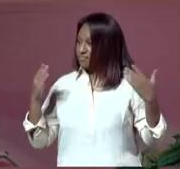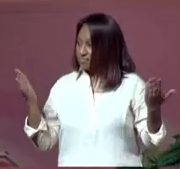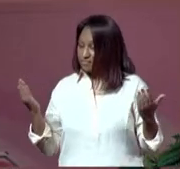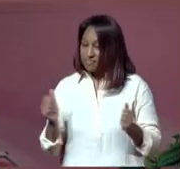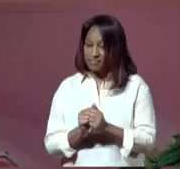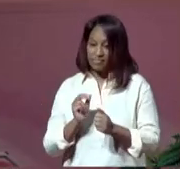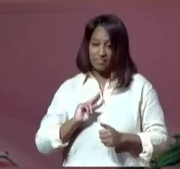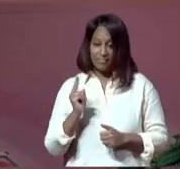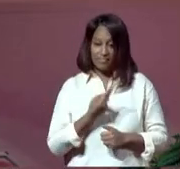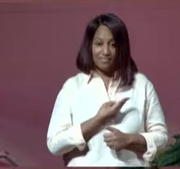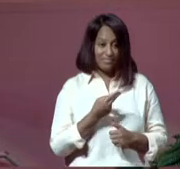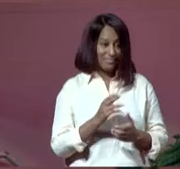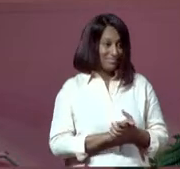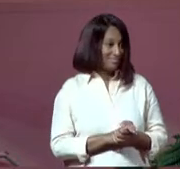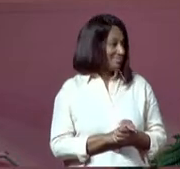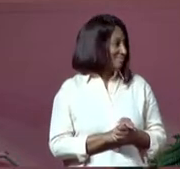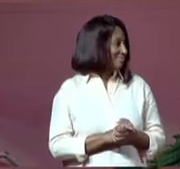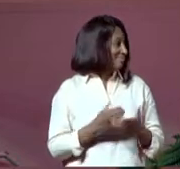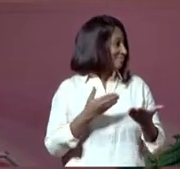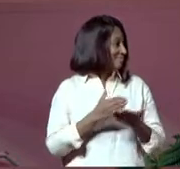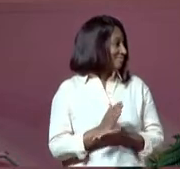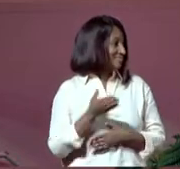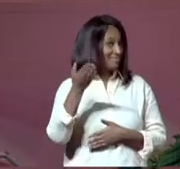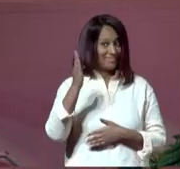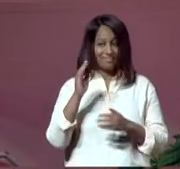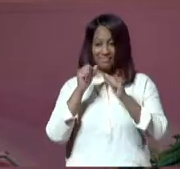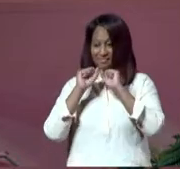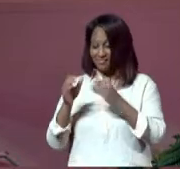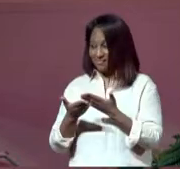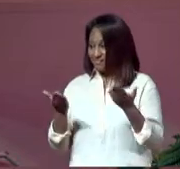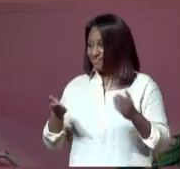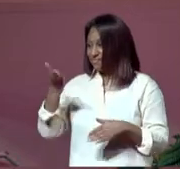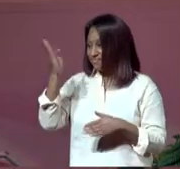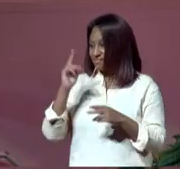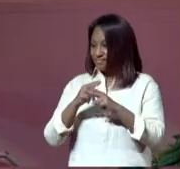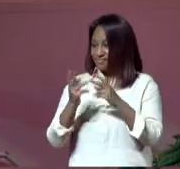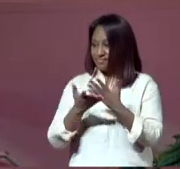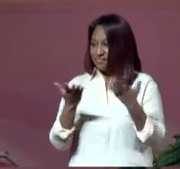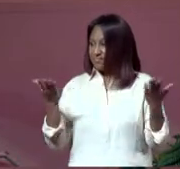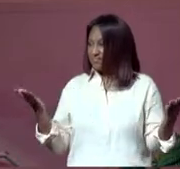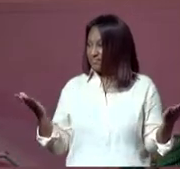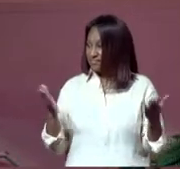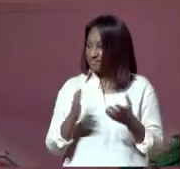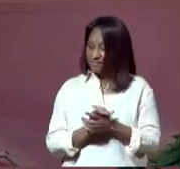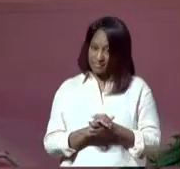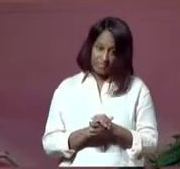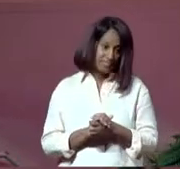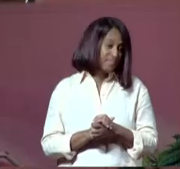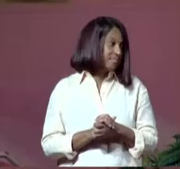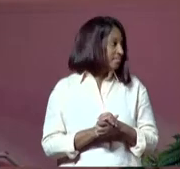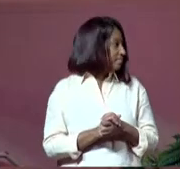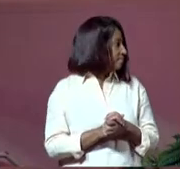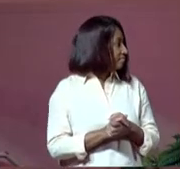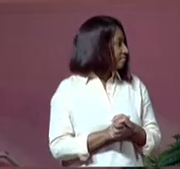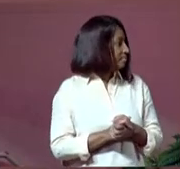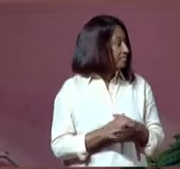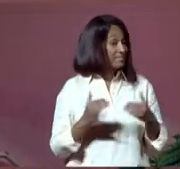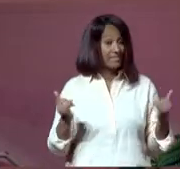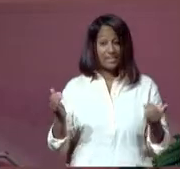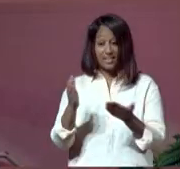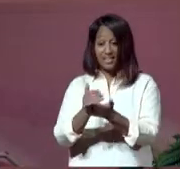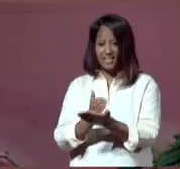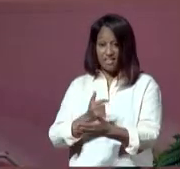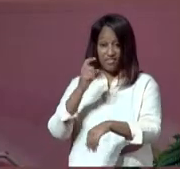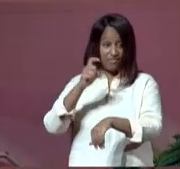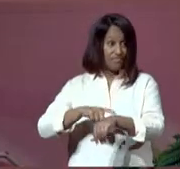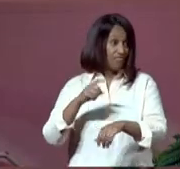us. All right, God bless you, God keep you. I think the only thing I have to say is it's offering time.